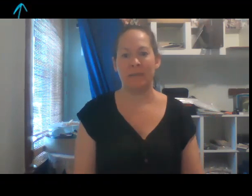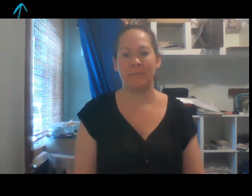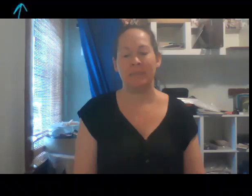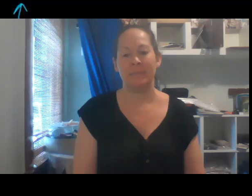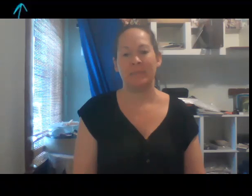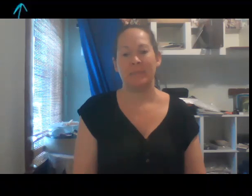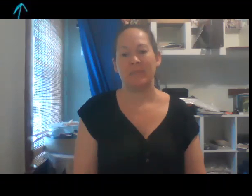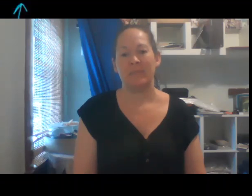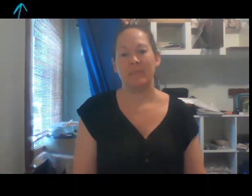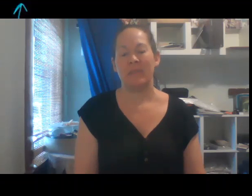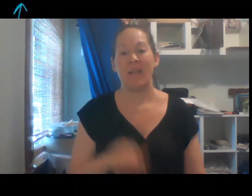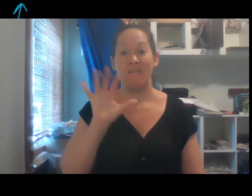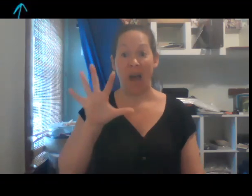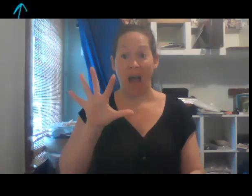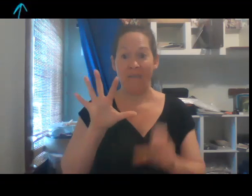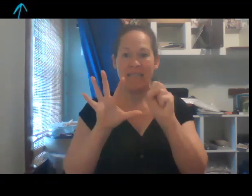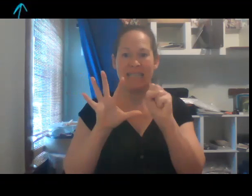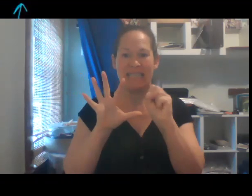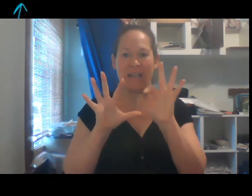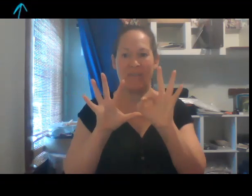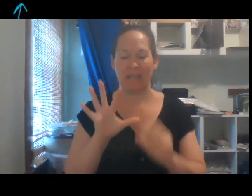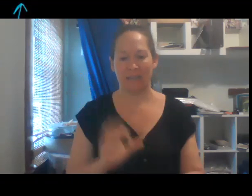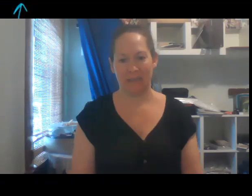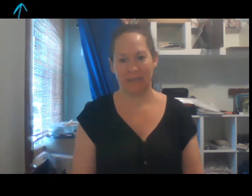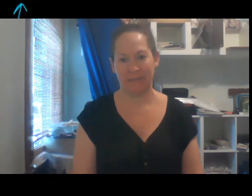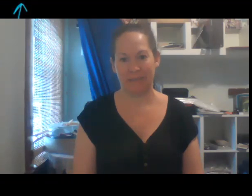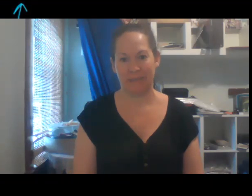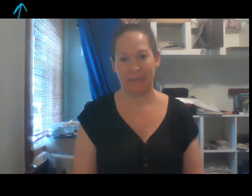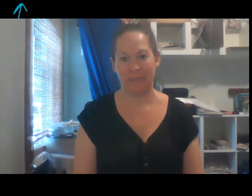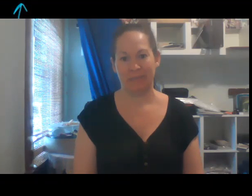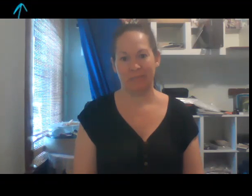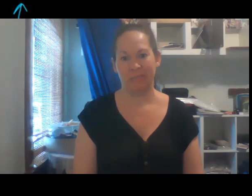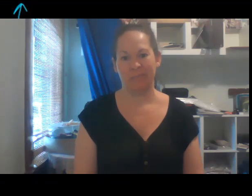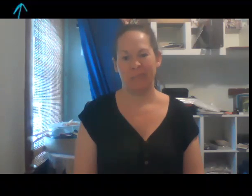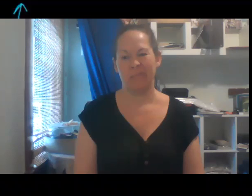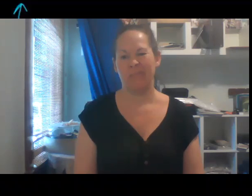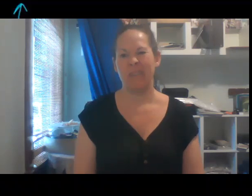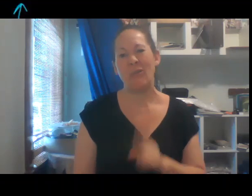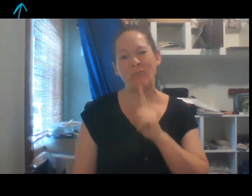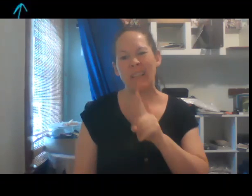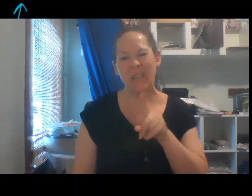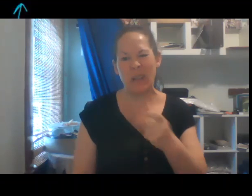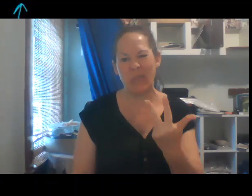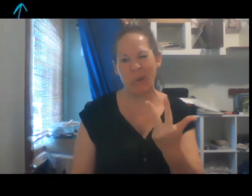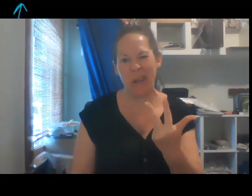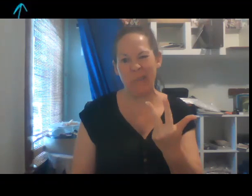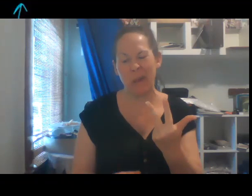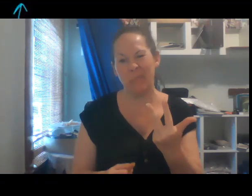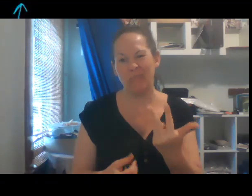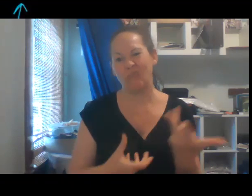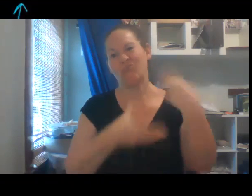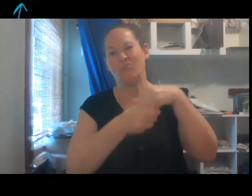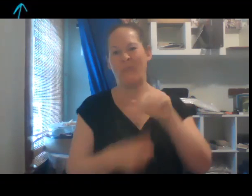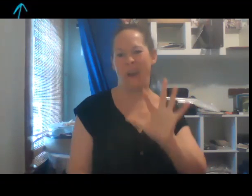General rule of thumb, take 2 more than you need. And you'll find that